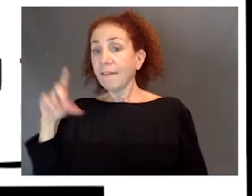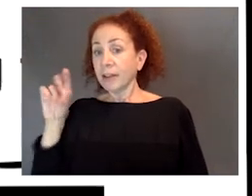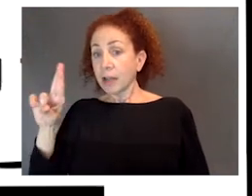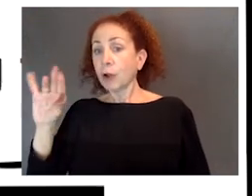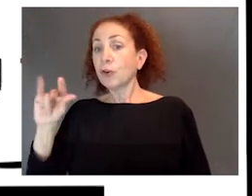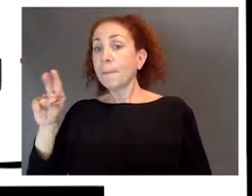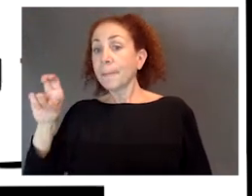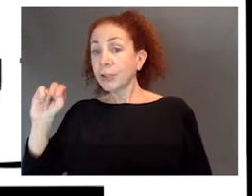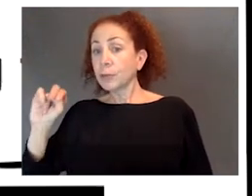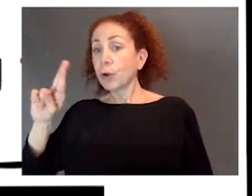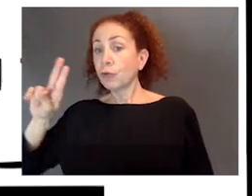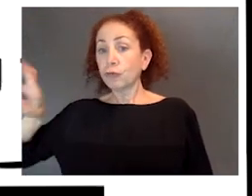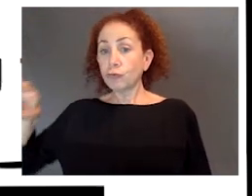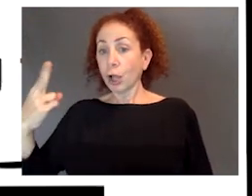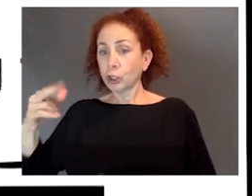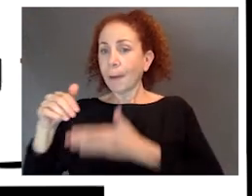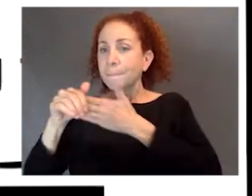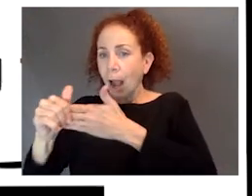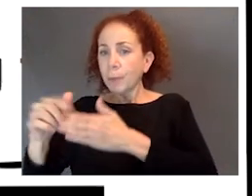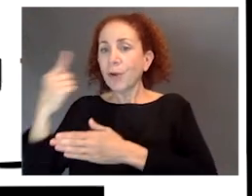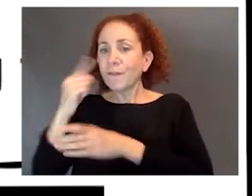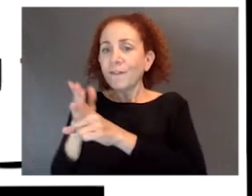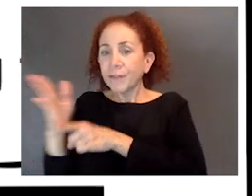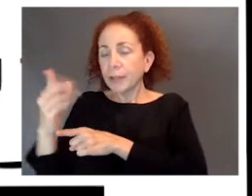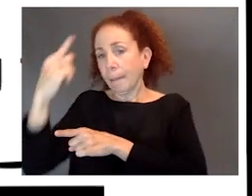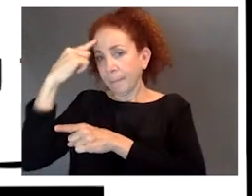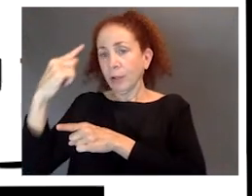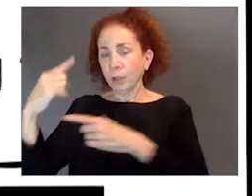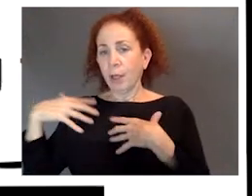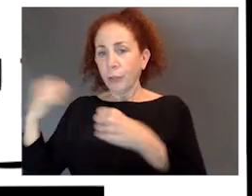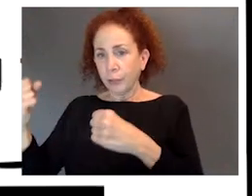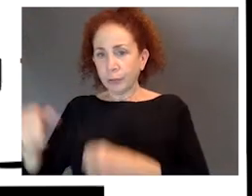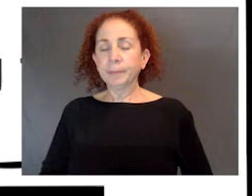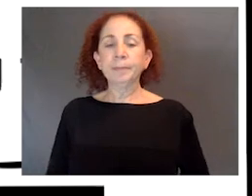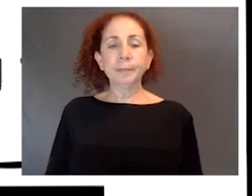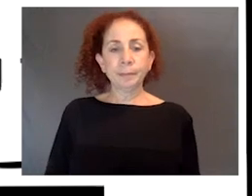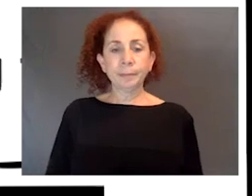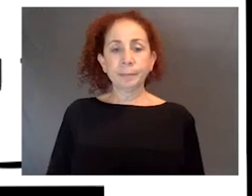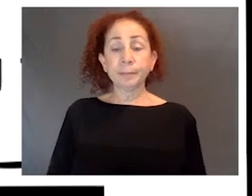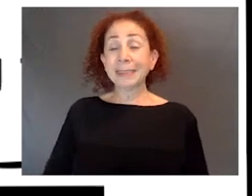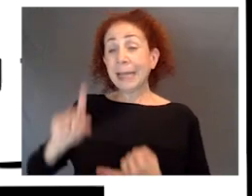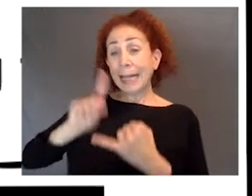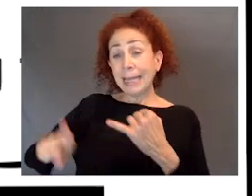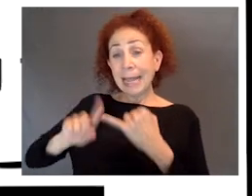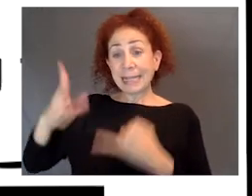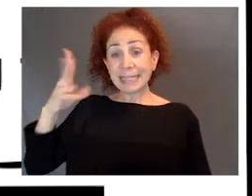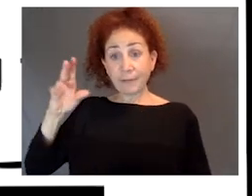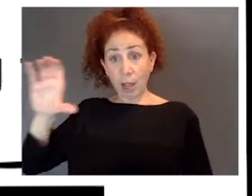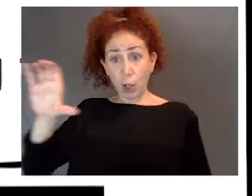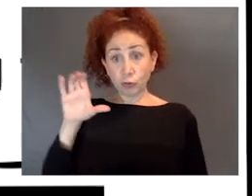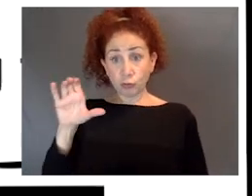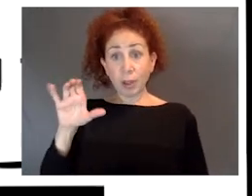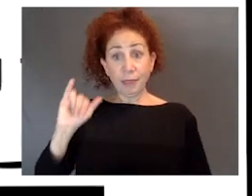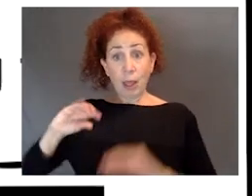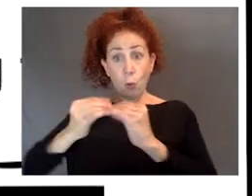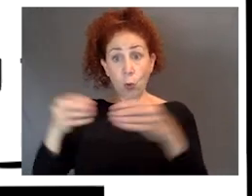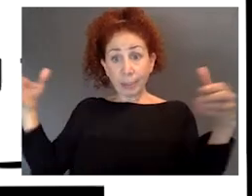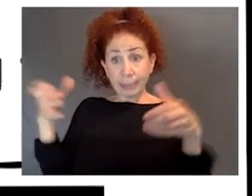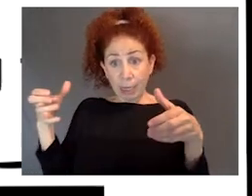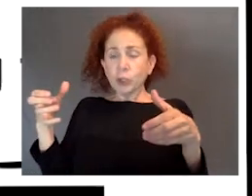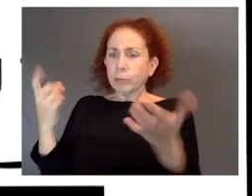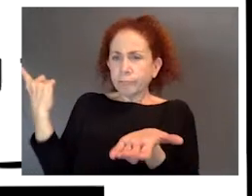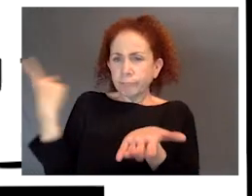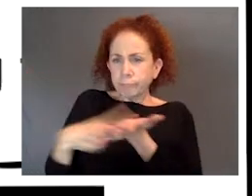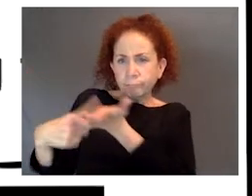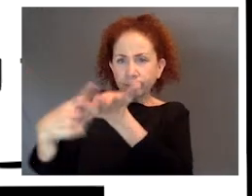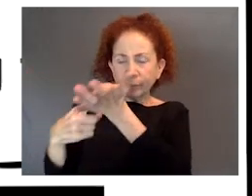have Dr. Benjamin Rush, a pioneer in the field of mental health. In the late 1700s, the organization met to